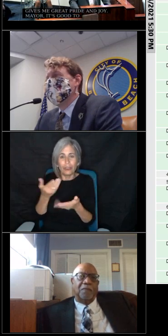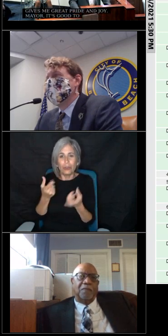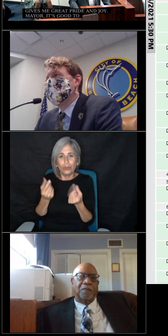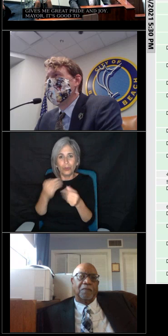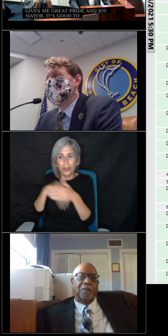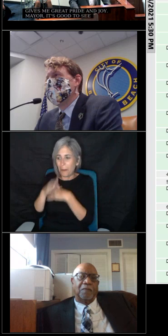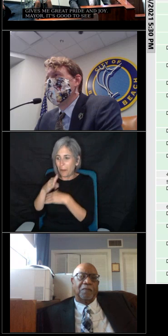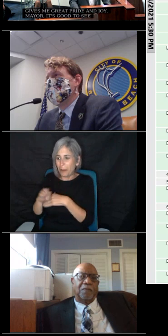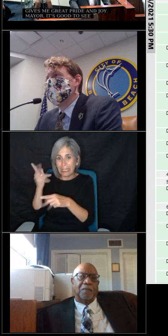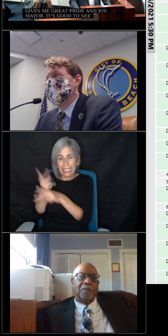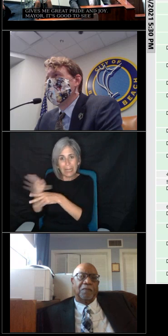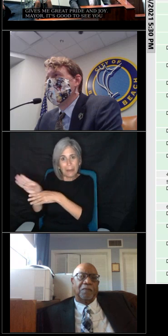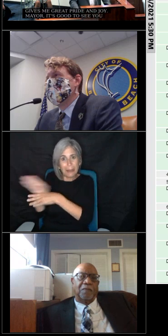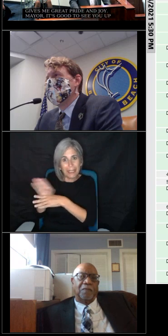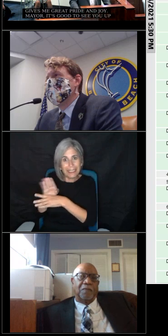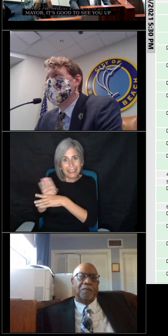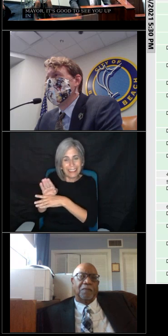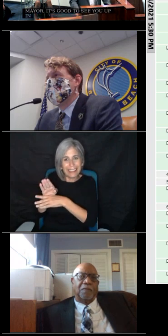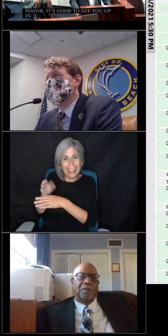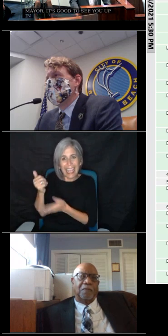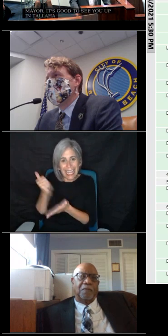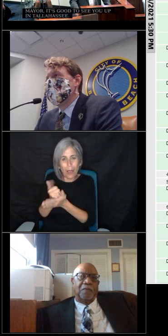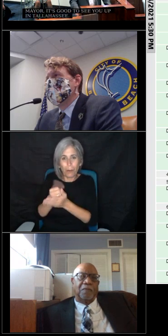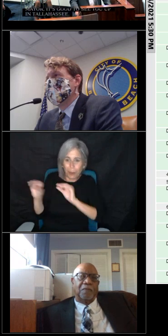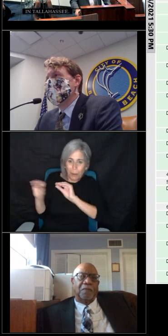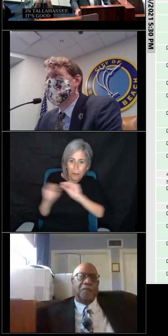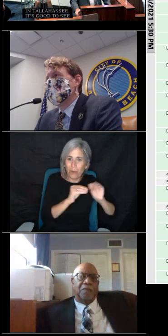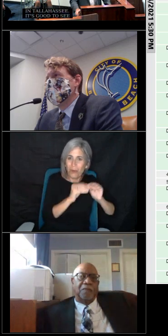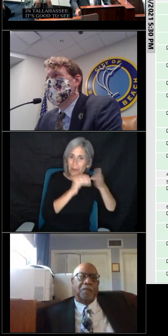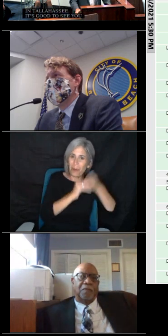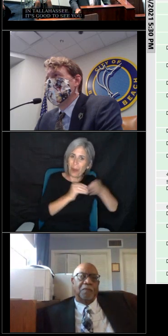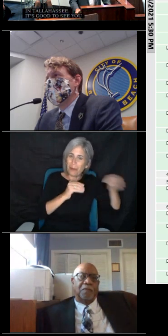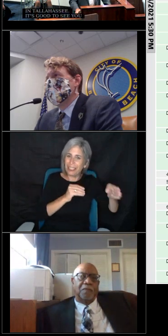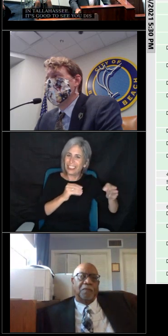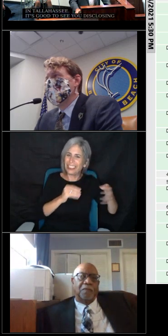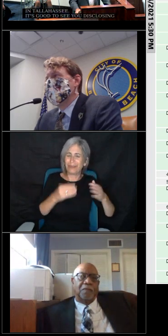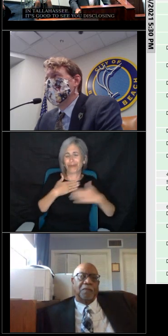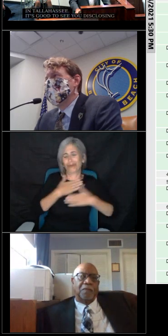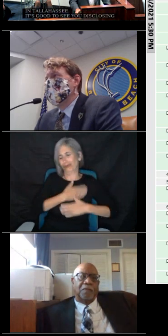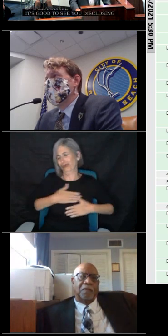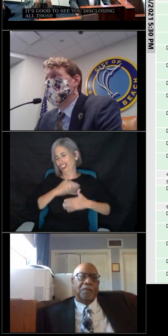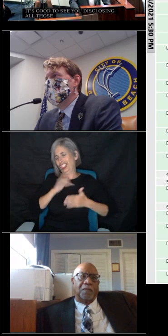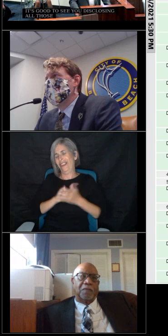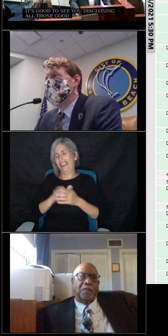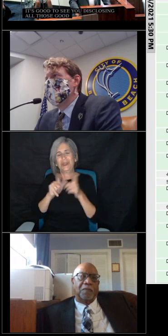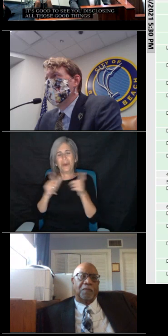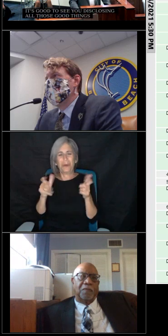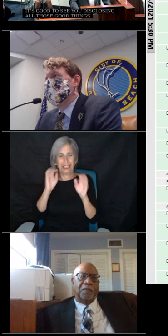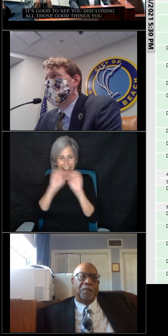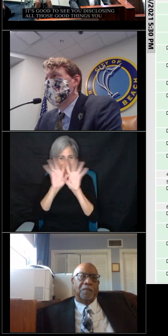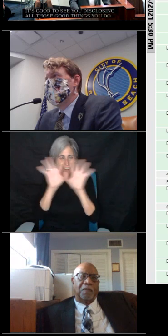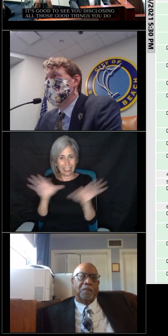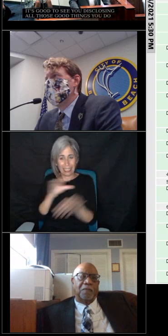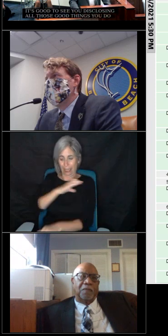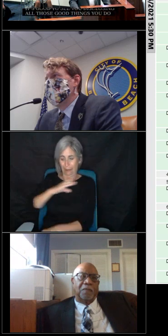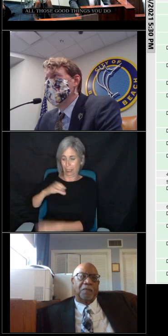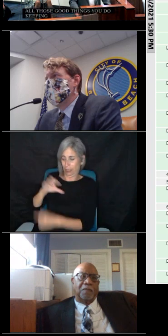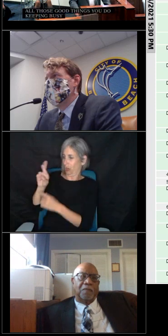busy and helping moving Boynton forward. So we appreciate that, obviously. And Commissioner